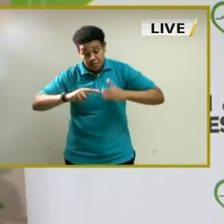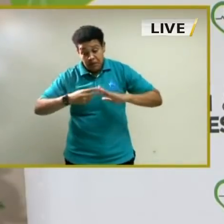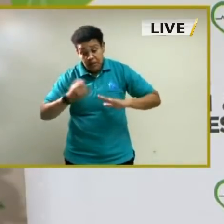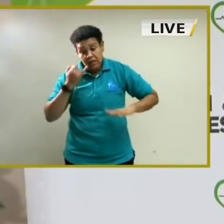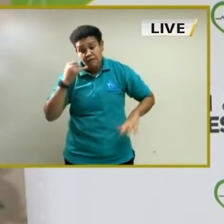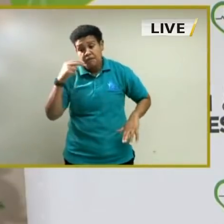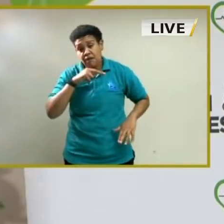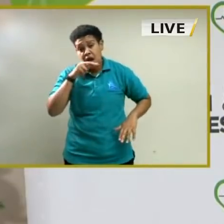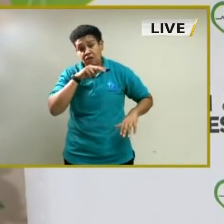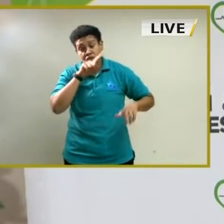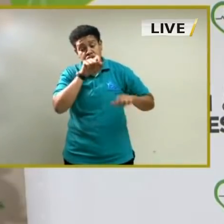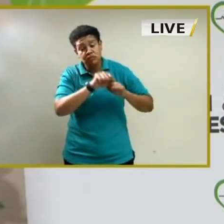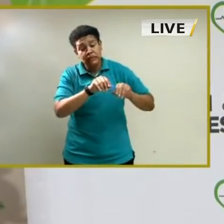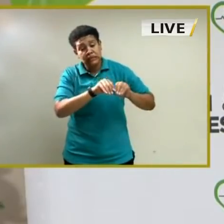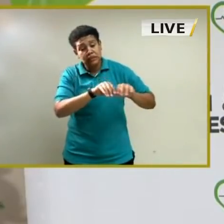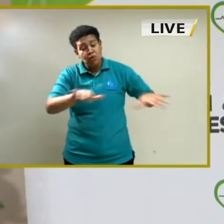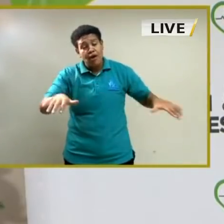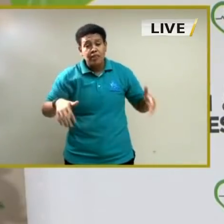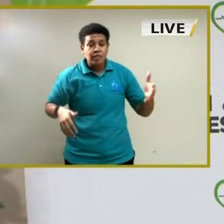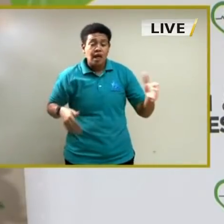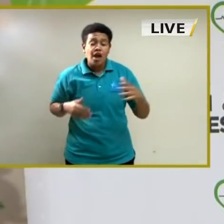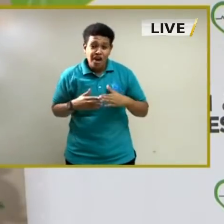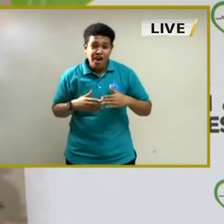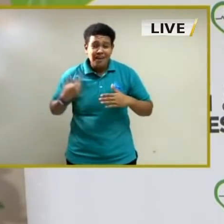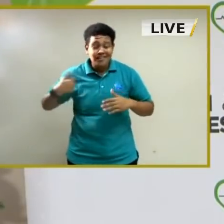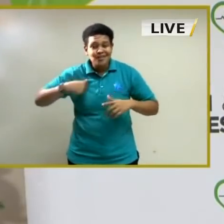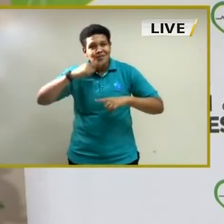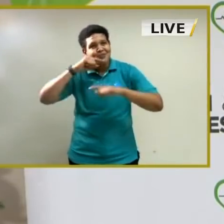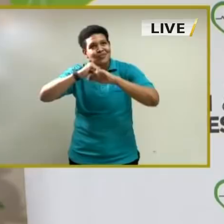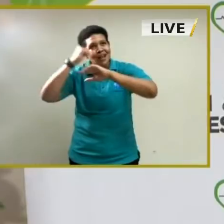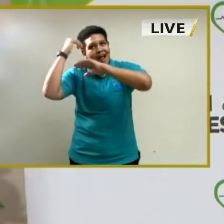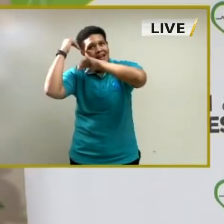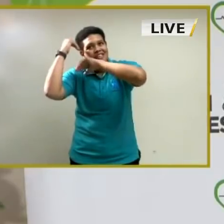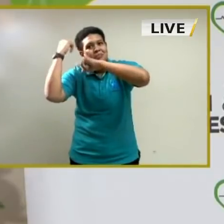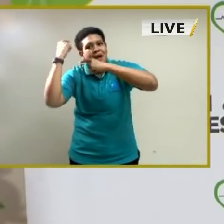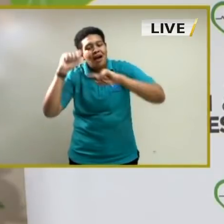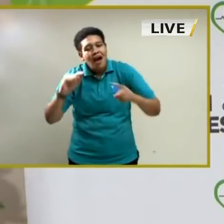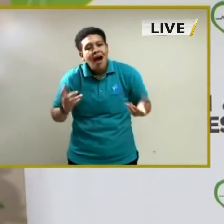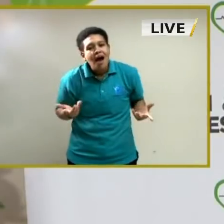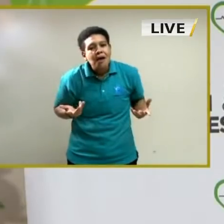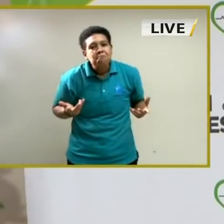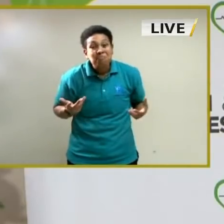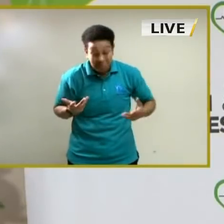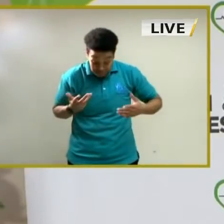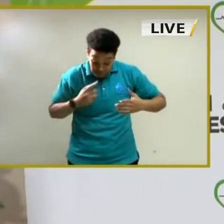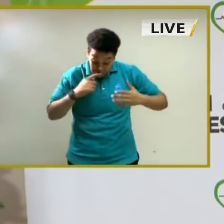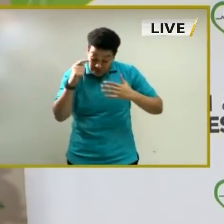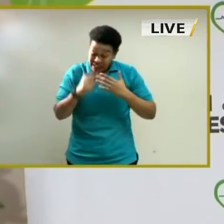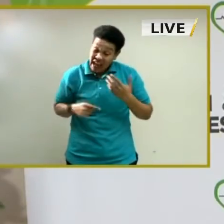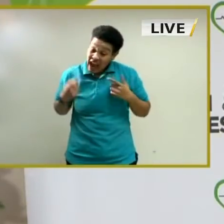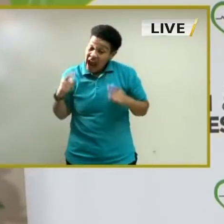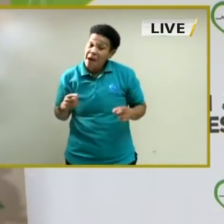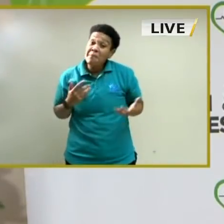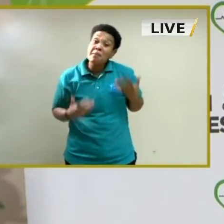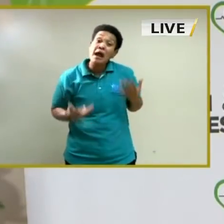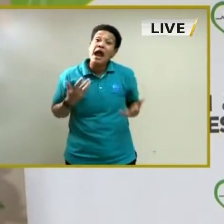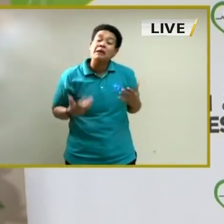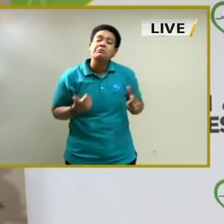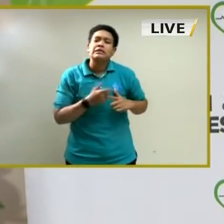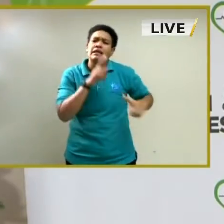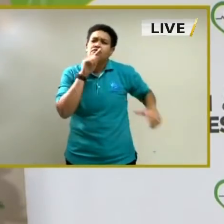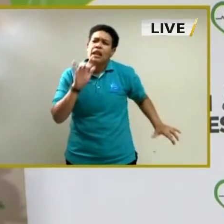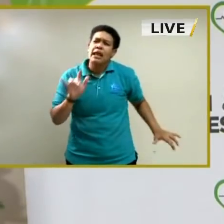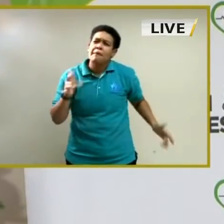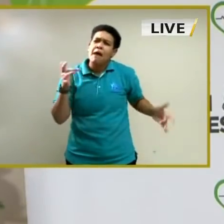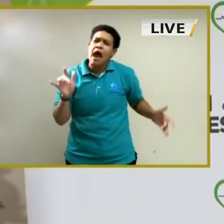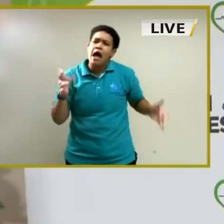virus spreads in that population, as we expect it to, even in cases where it may be mild,